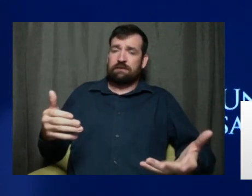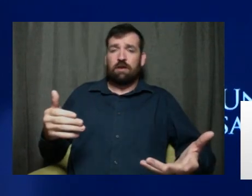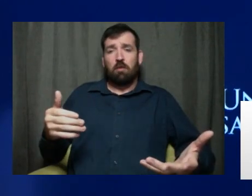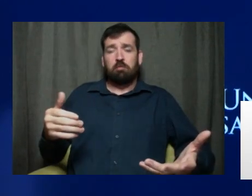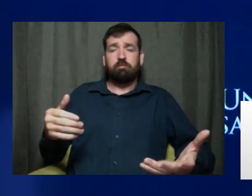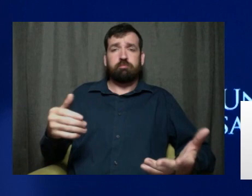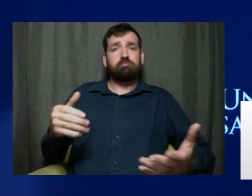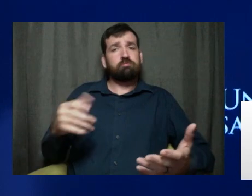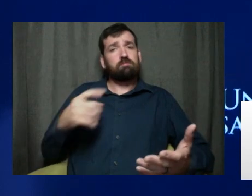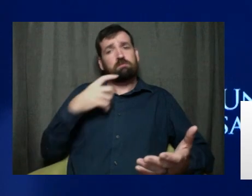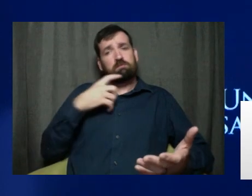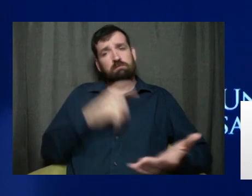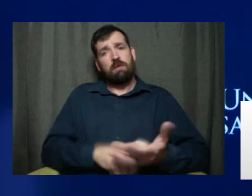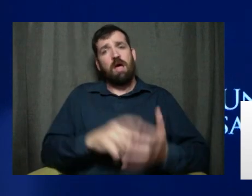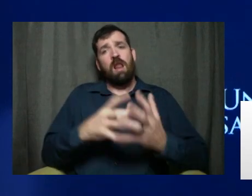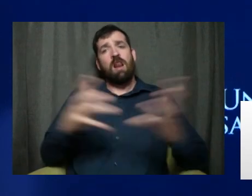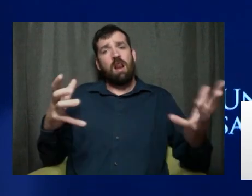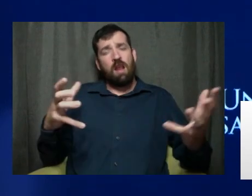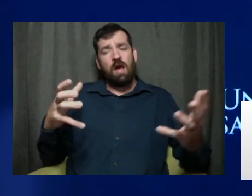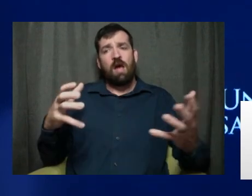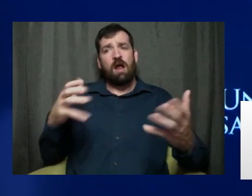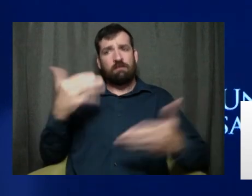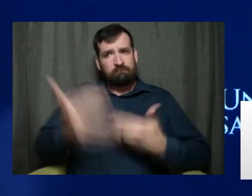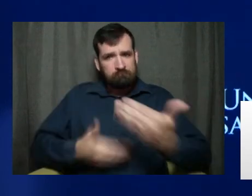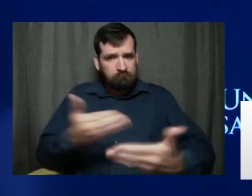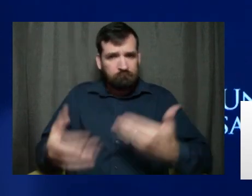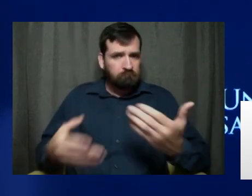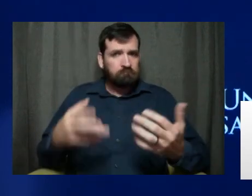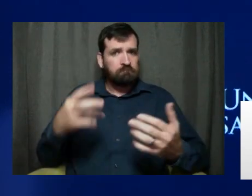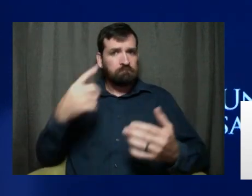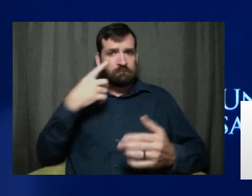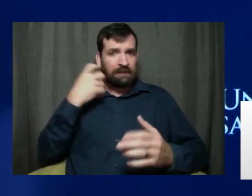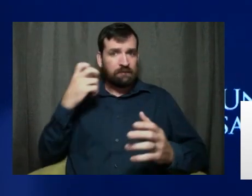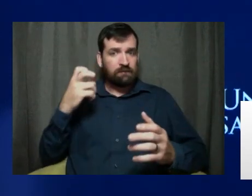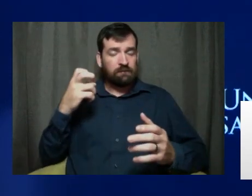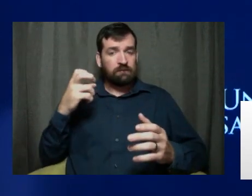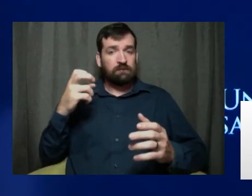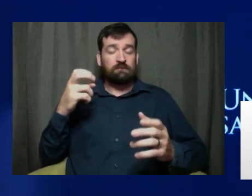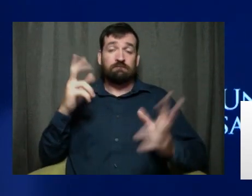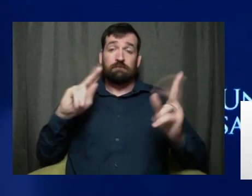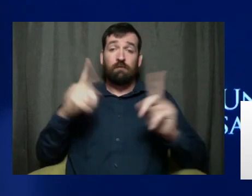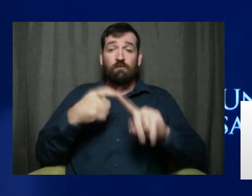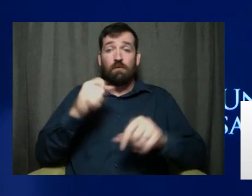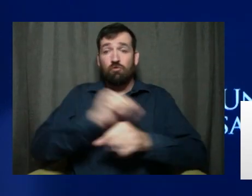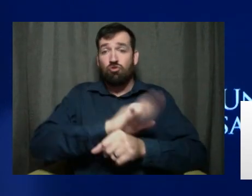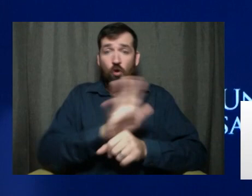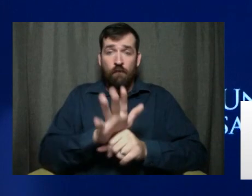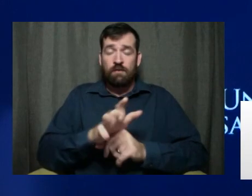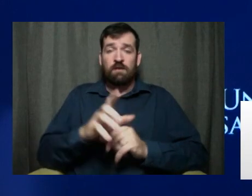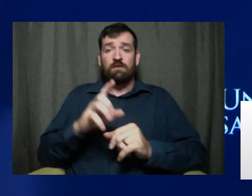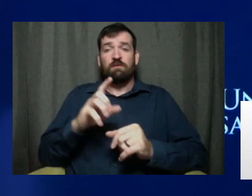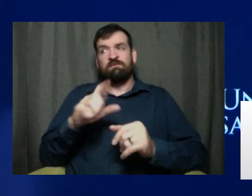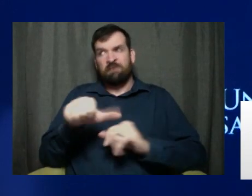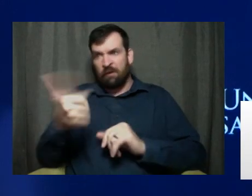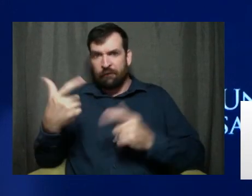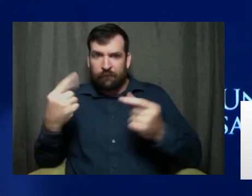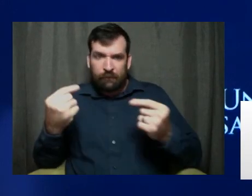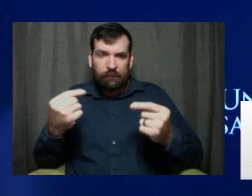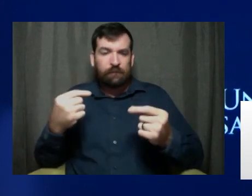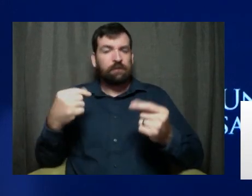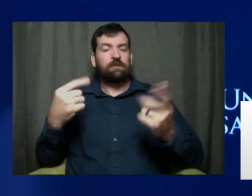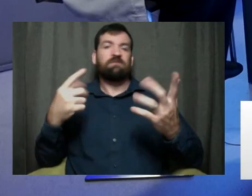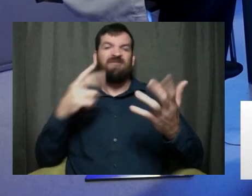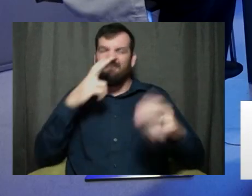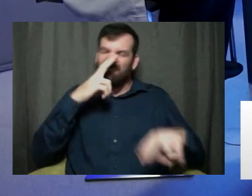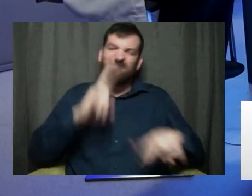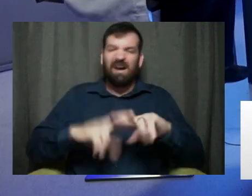lot of traction just because a lot of time people at home from COVID have had other things they do and track their genealogy. They're and fun some and of those things interesting, too.